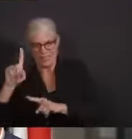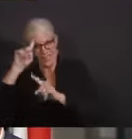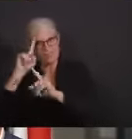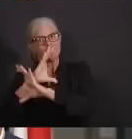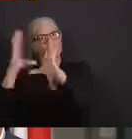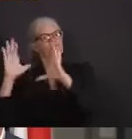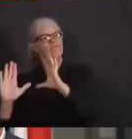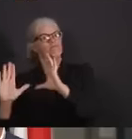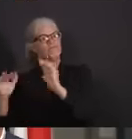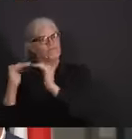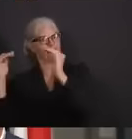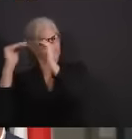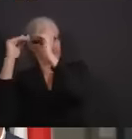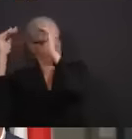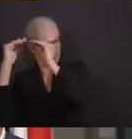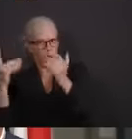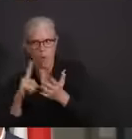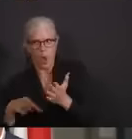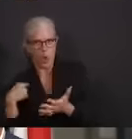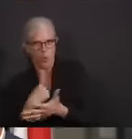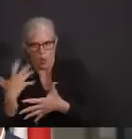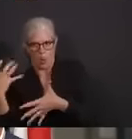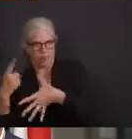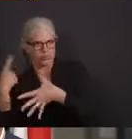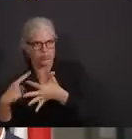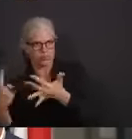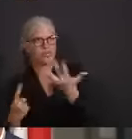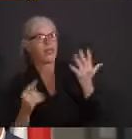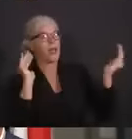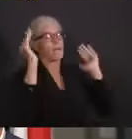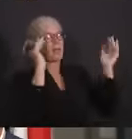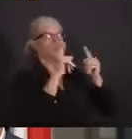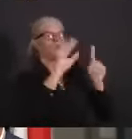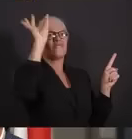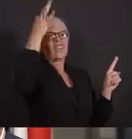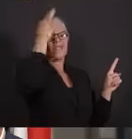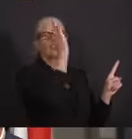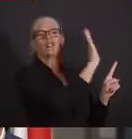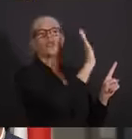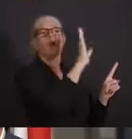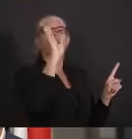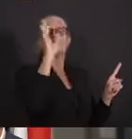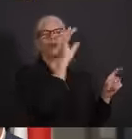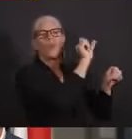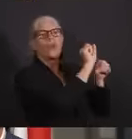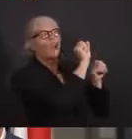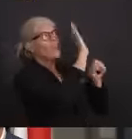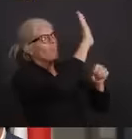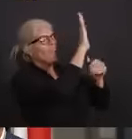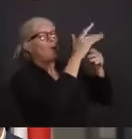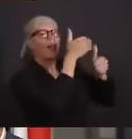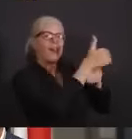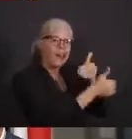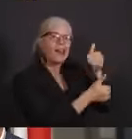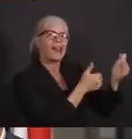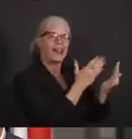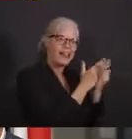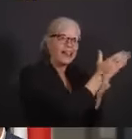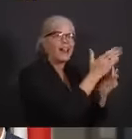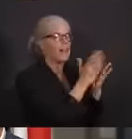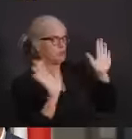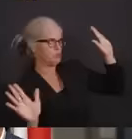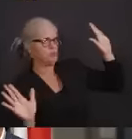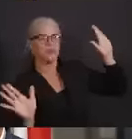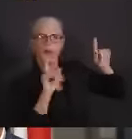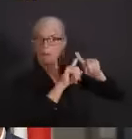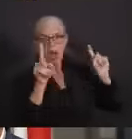we get this stuff done quick, and maybe how the federal bureaucracies have typically worked. But I think that we have had very good conversations.